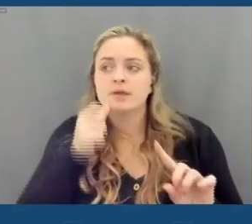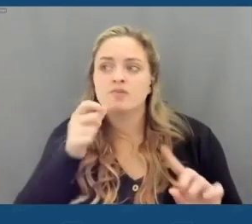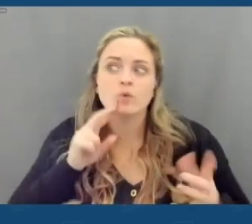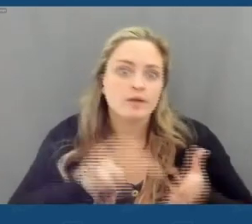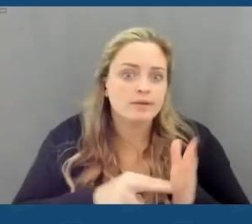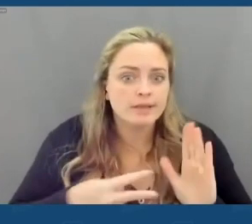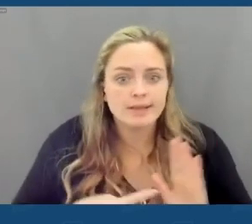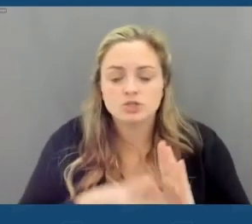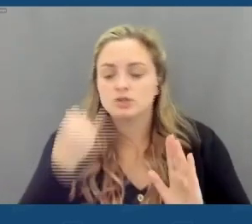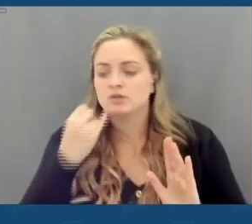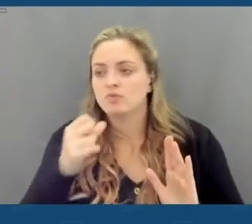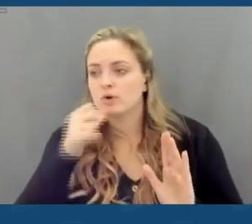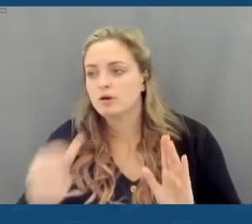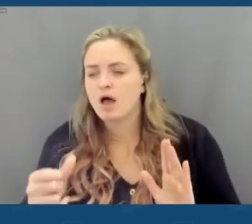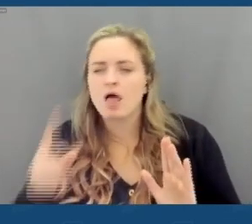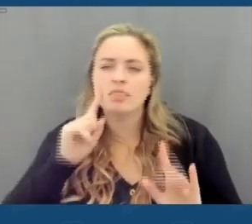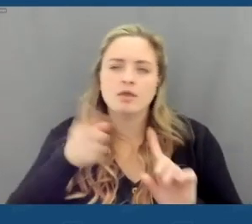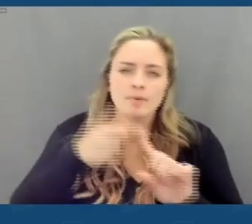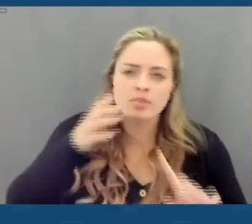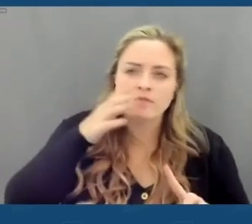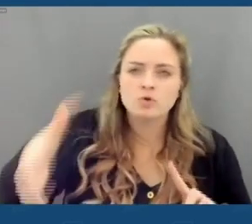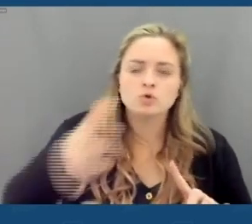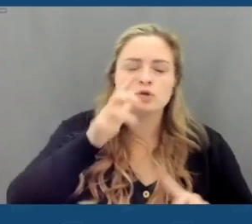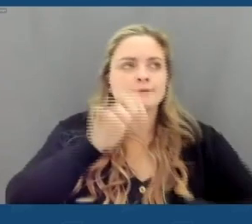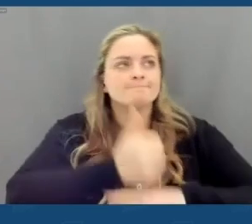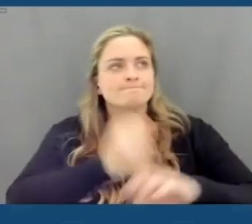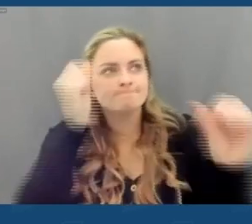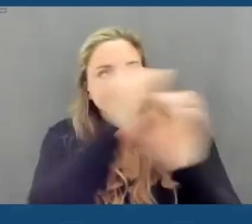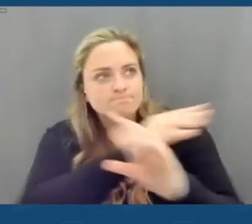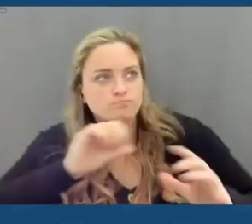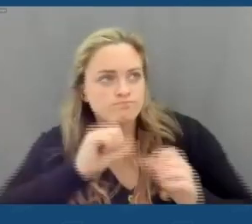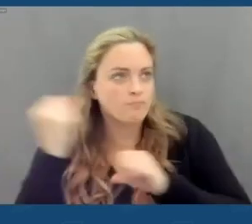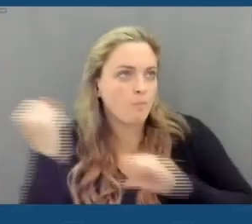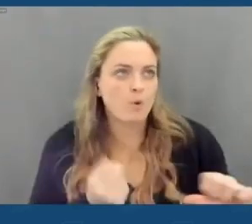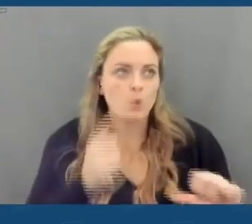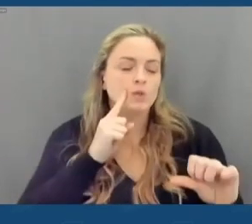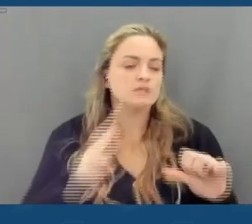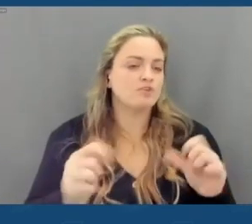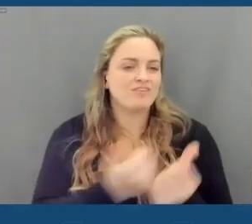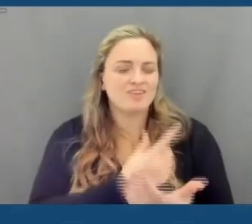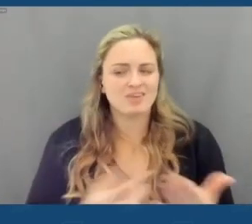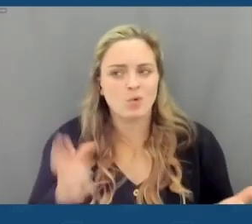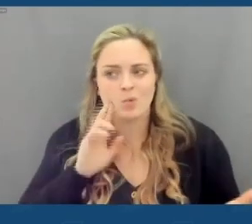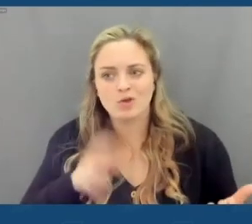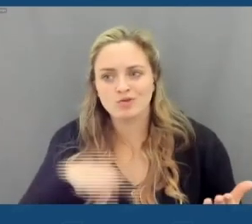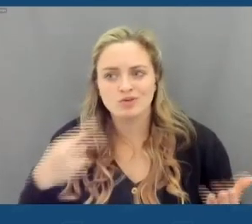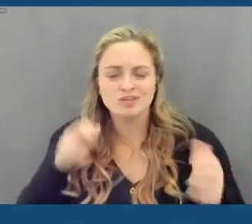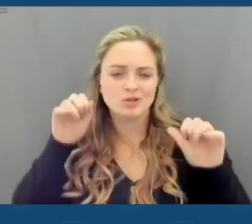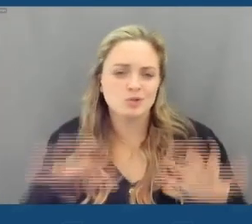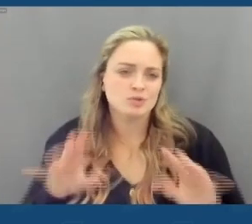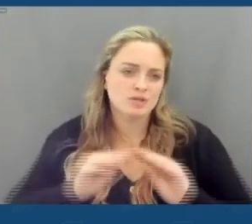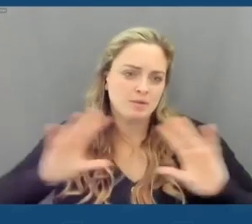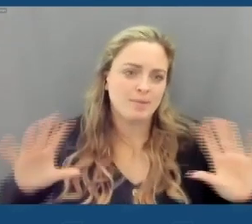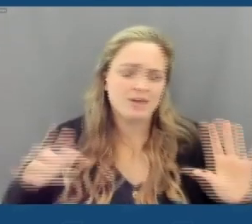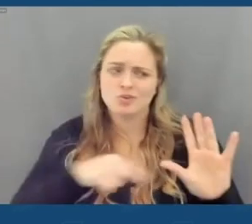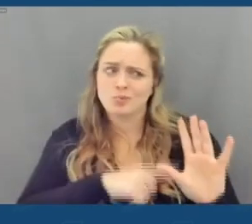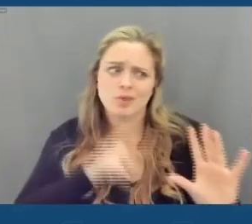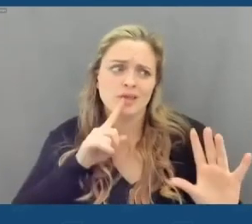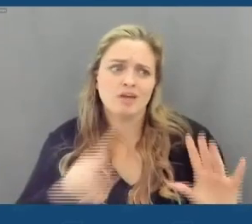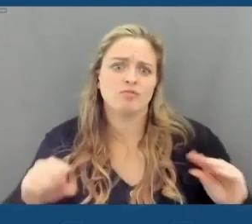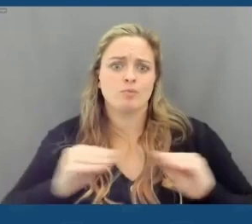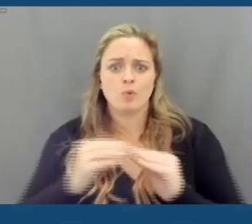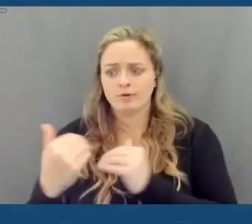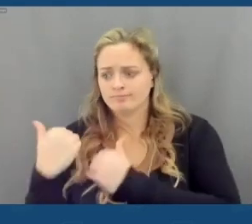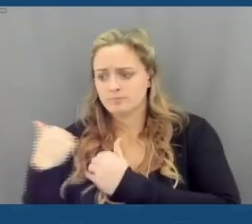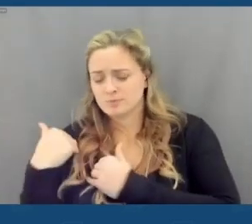if we're not forward-thinking, if we're not displaying the boldness requires moment, then we are at risk of losing that magic. And we have a moral responsibility